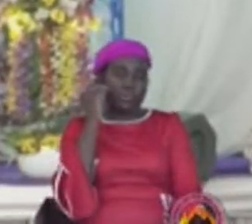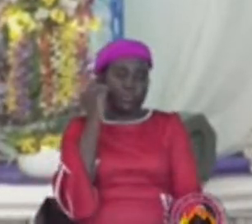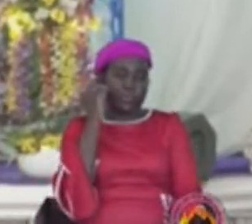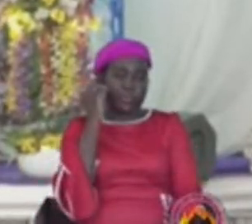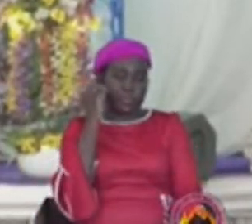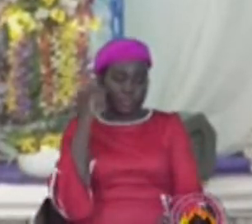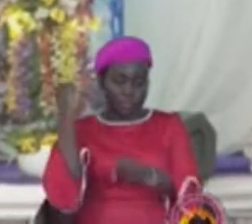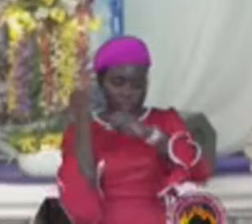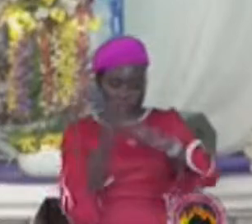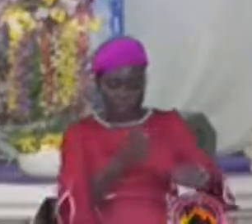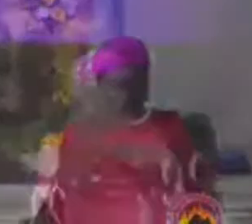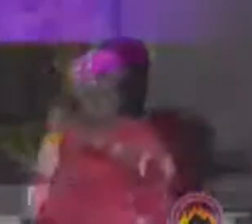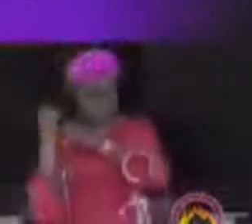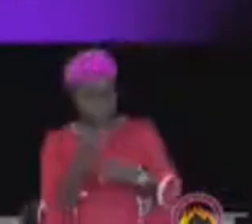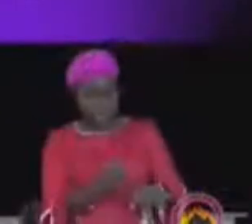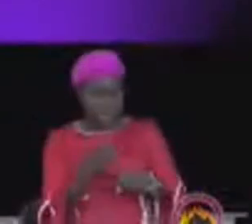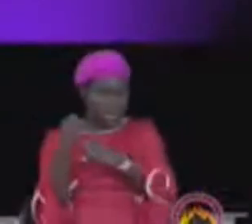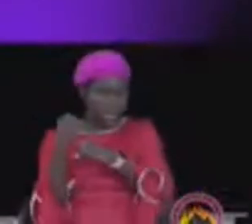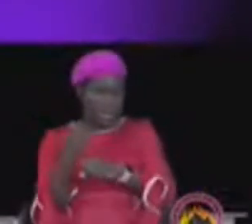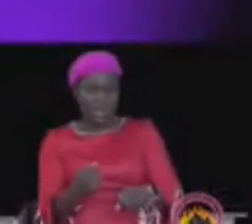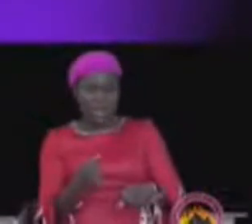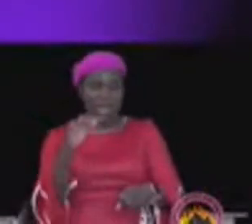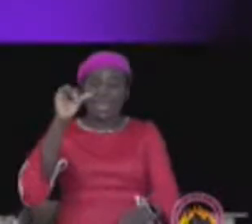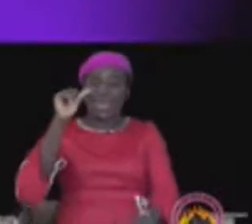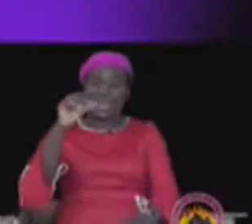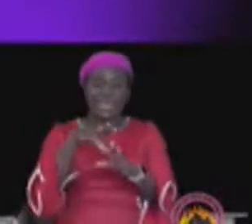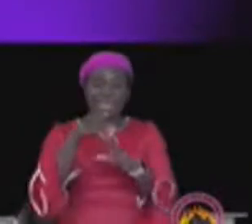pandedium and egusi soup.